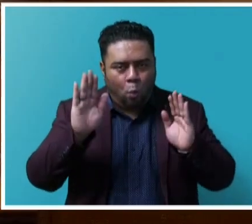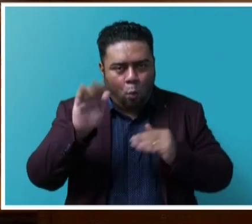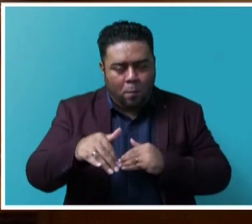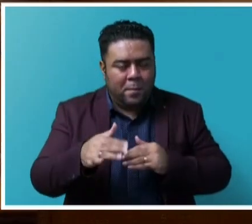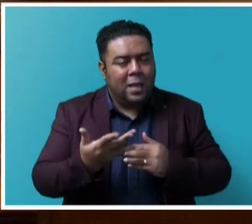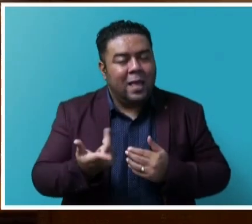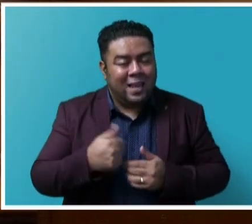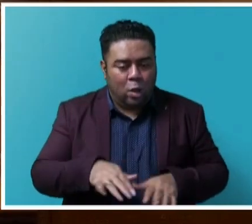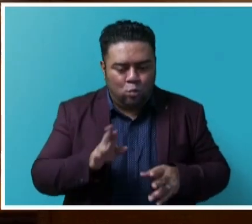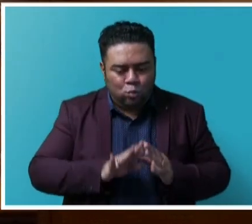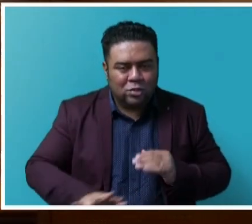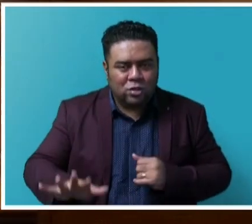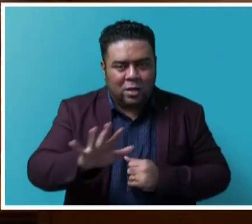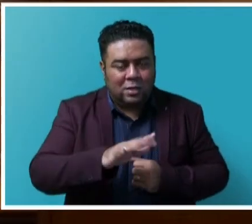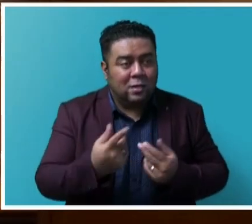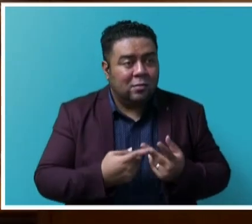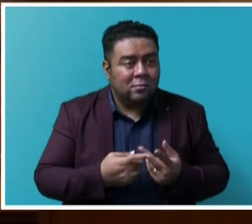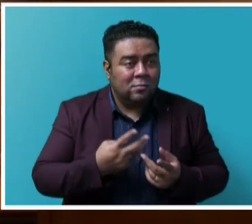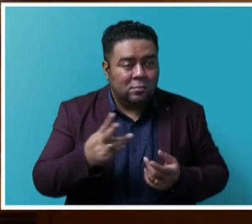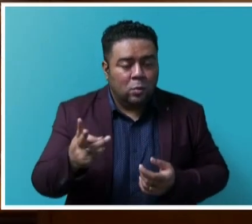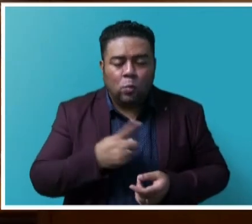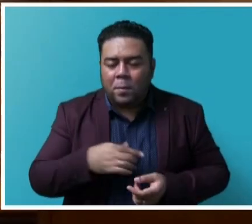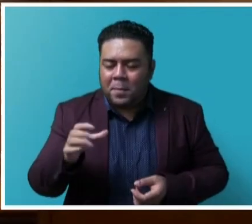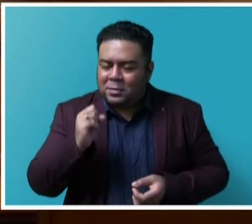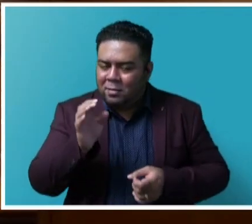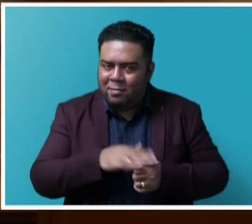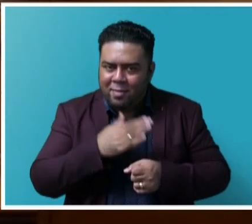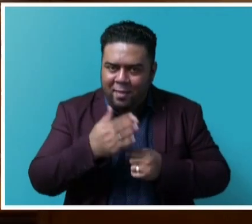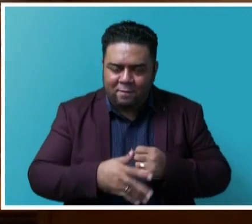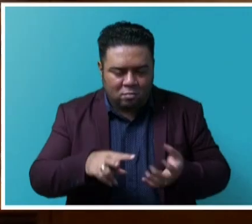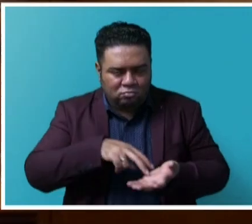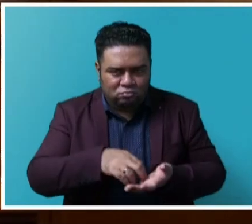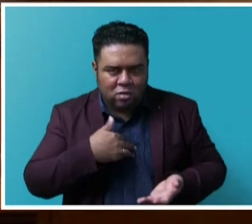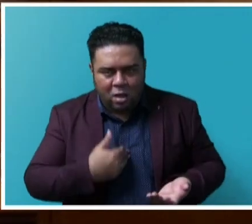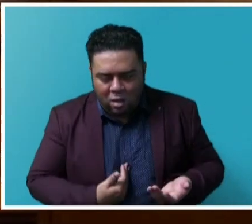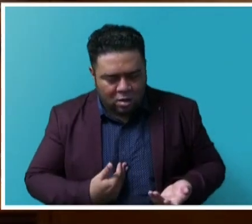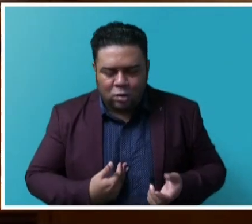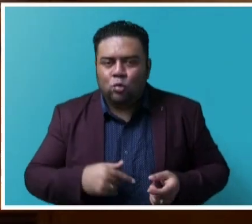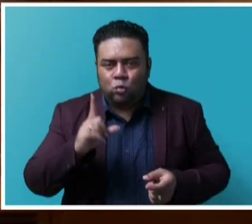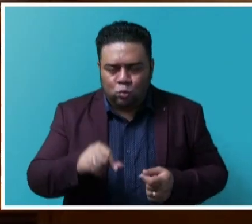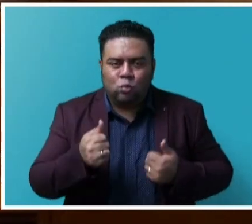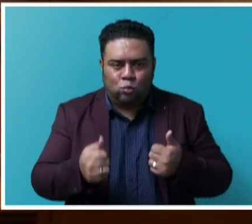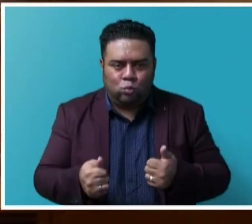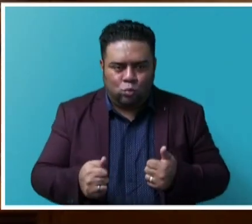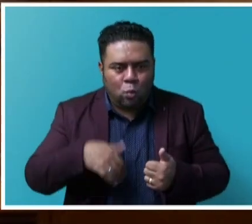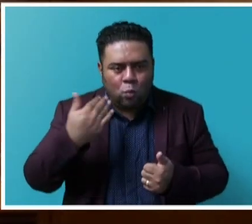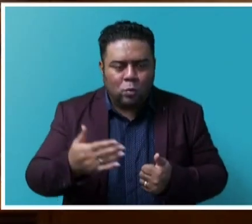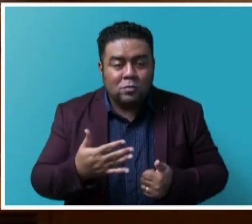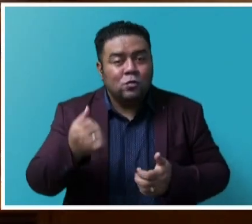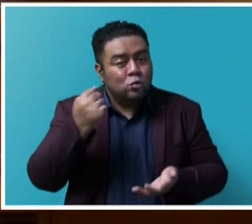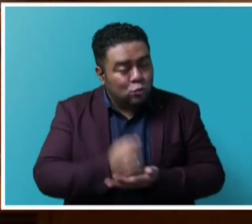region. In other words, we must never grow weary in doing good. For